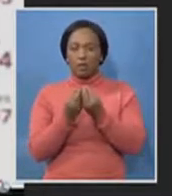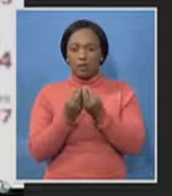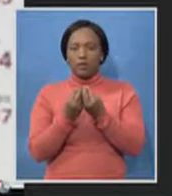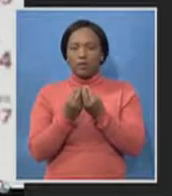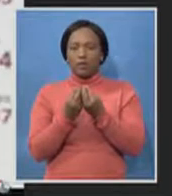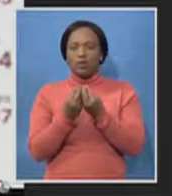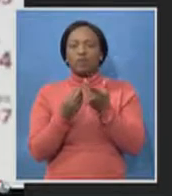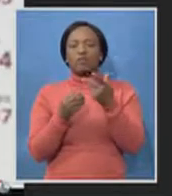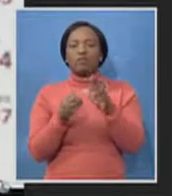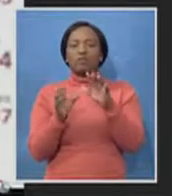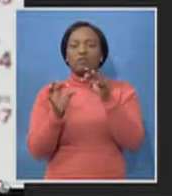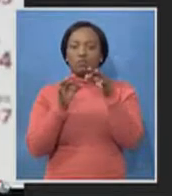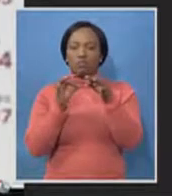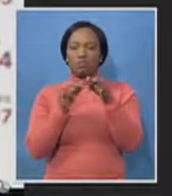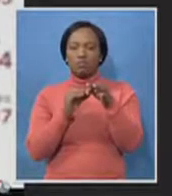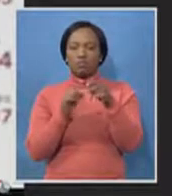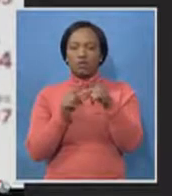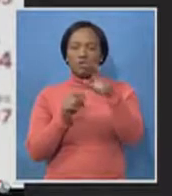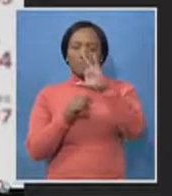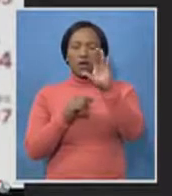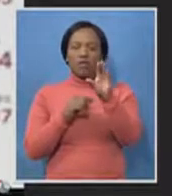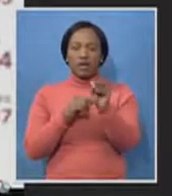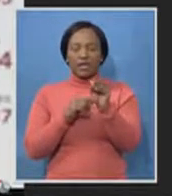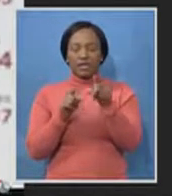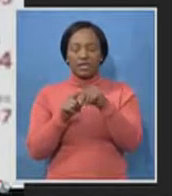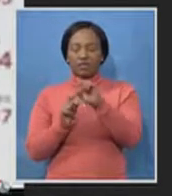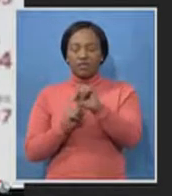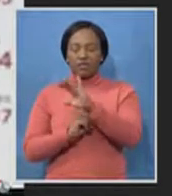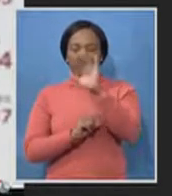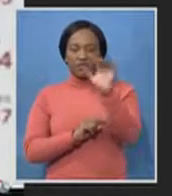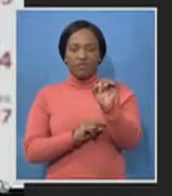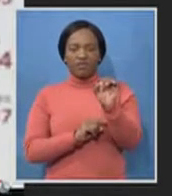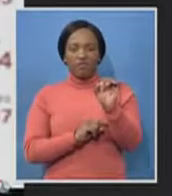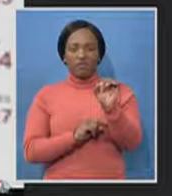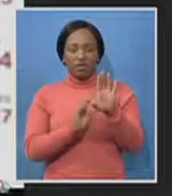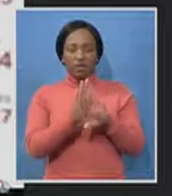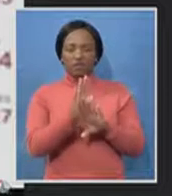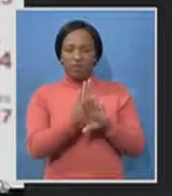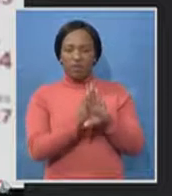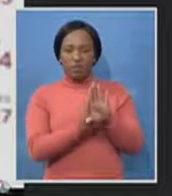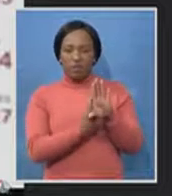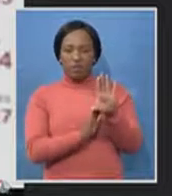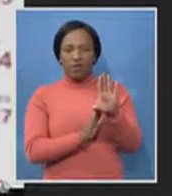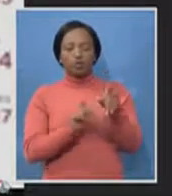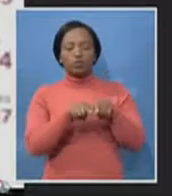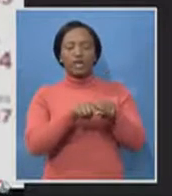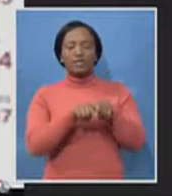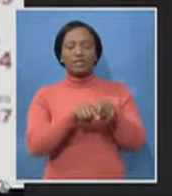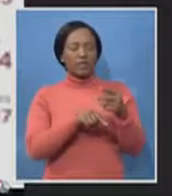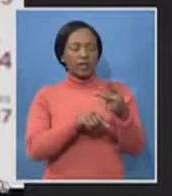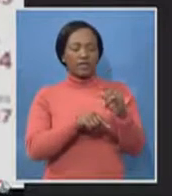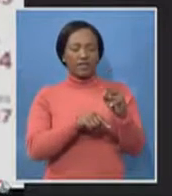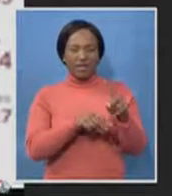as well has a very highly developed network for testing HIV vaccines. And a lot of that